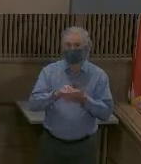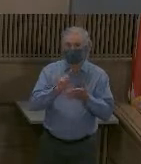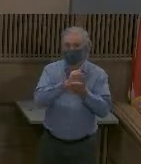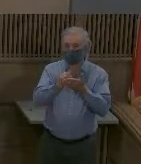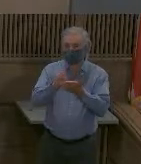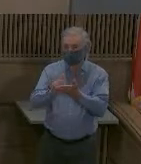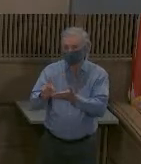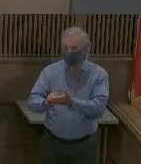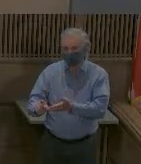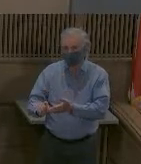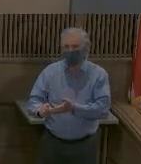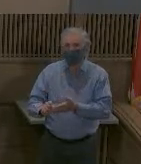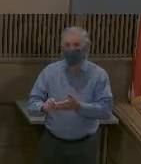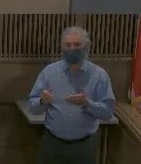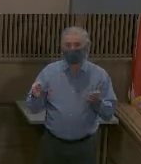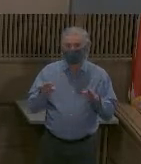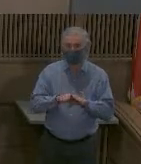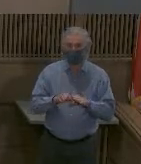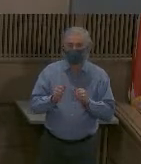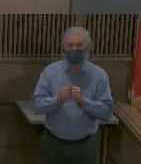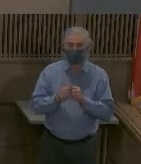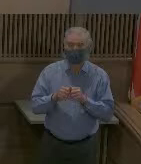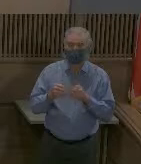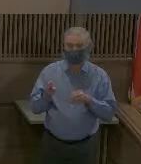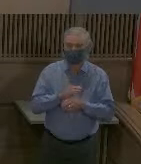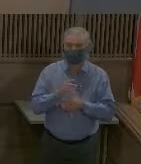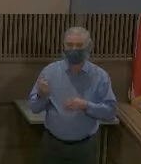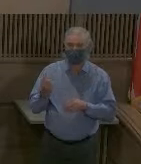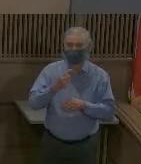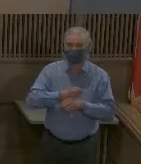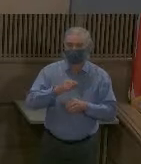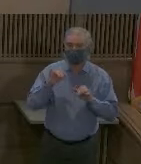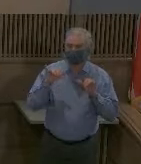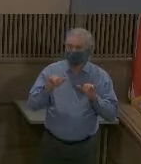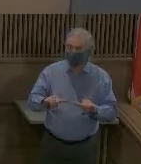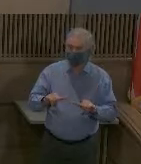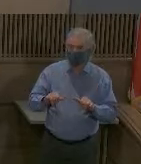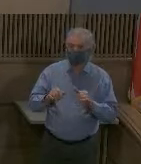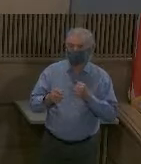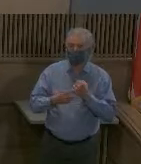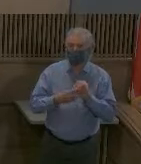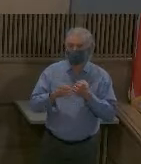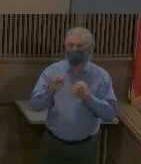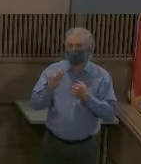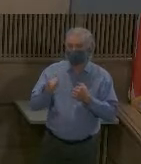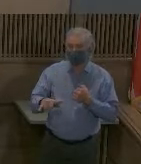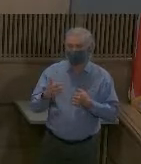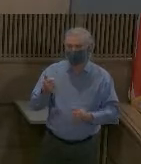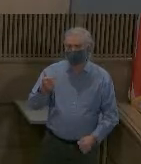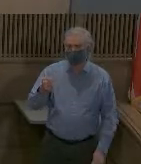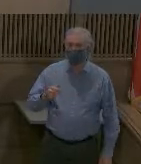With that, that will conclude our time together today. Stay safe, Albany, Dougherty County.